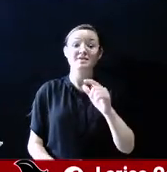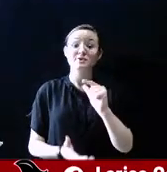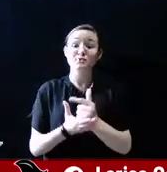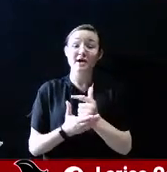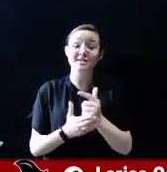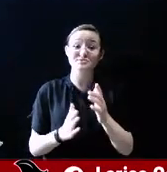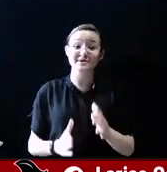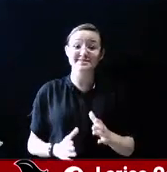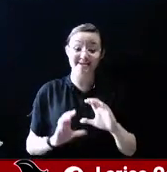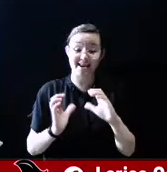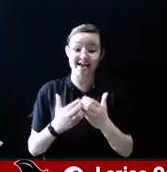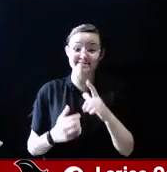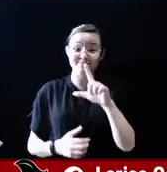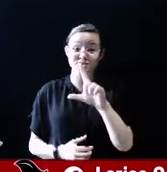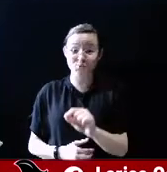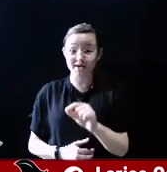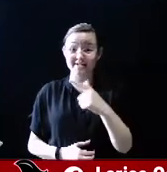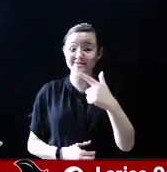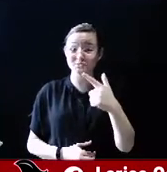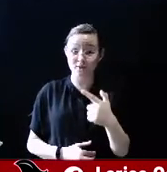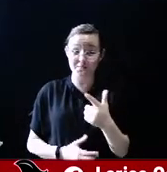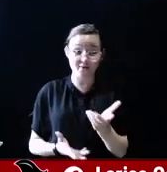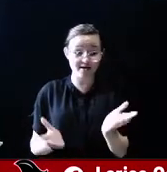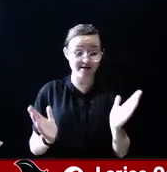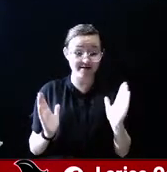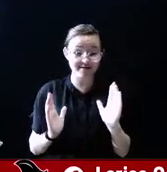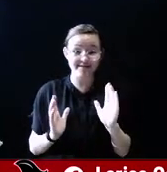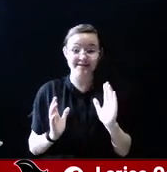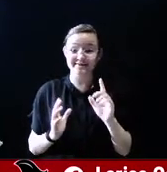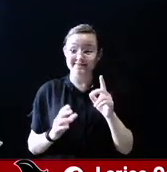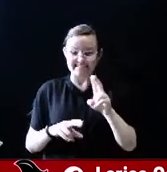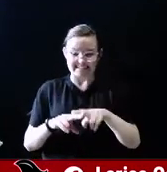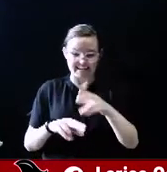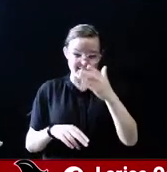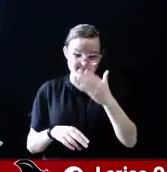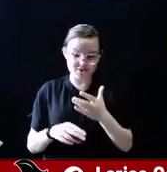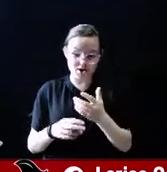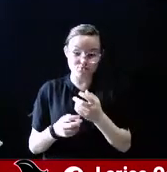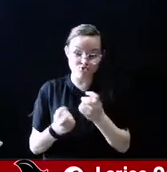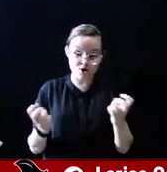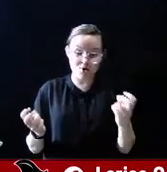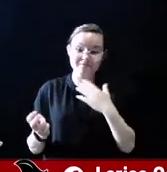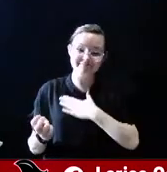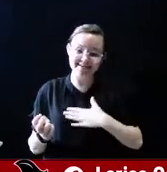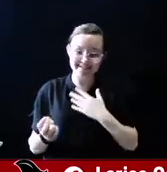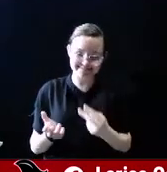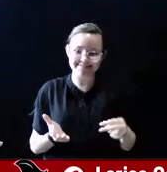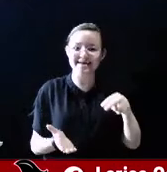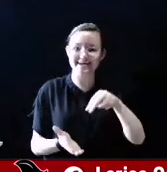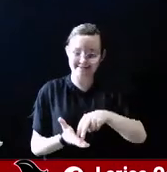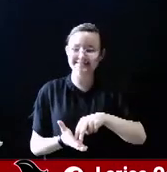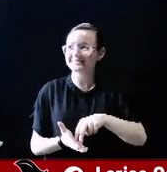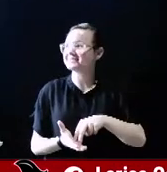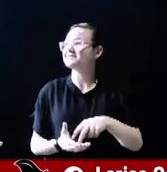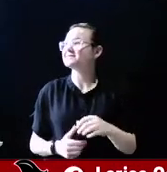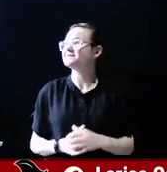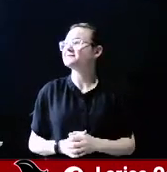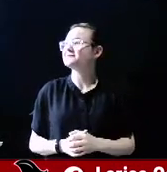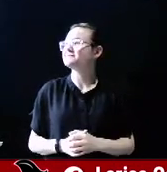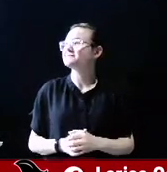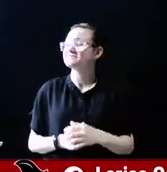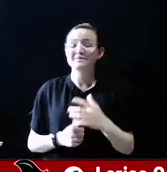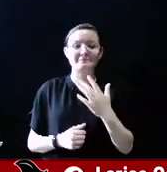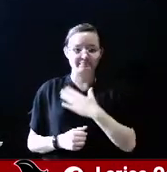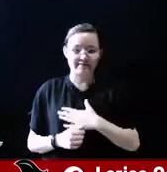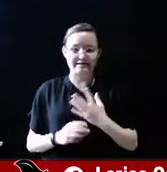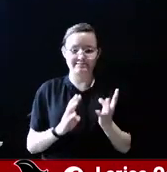Graduates of the class of 2021, sitting in the first row, please stand and approach